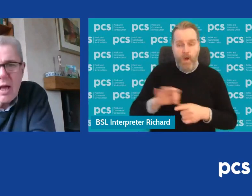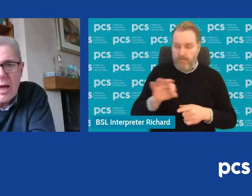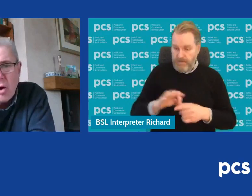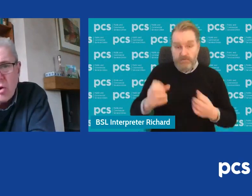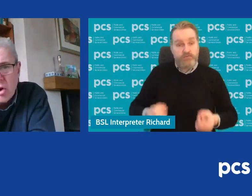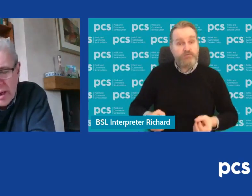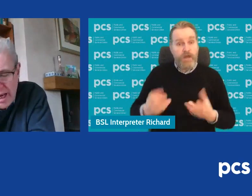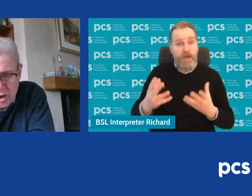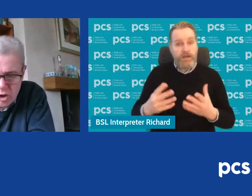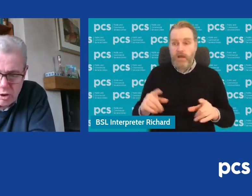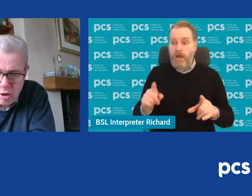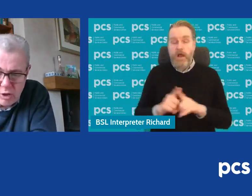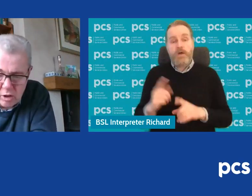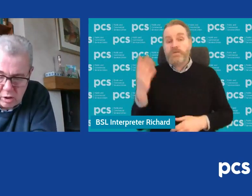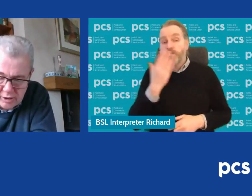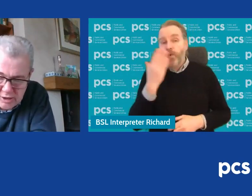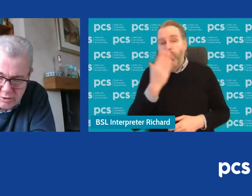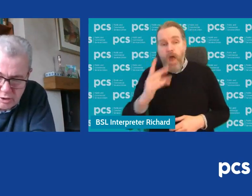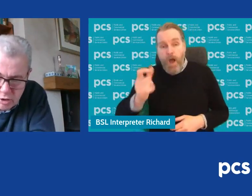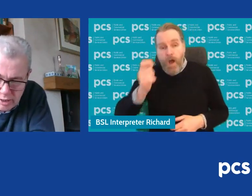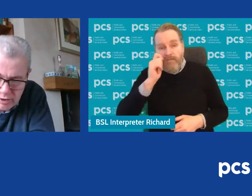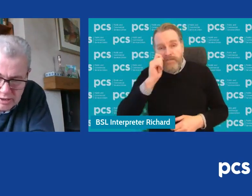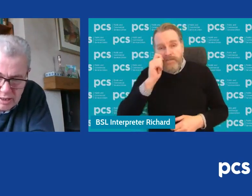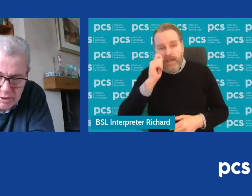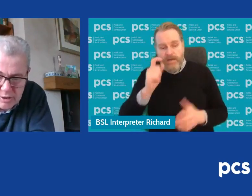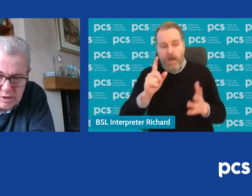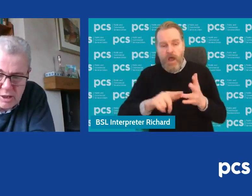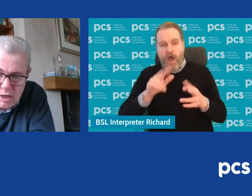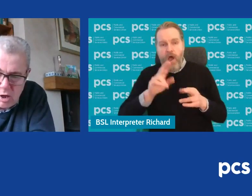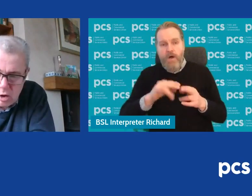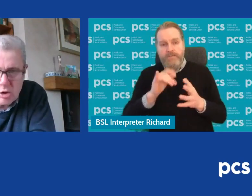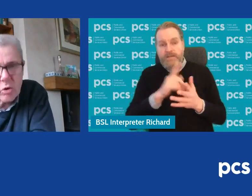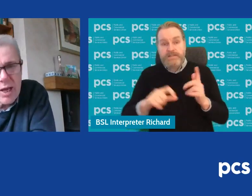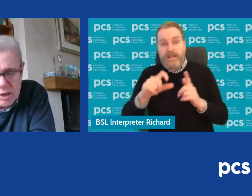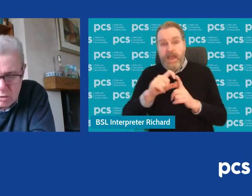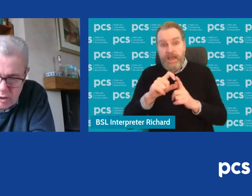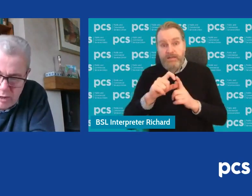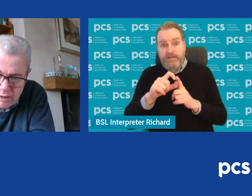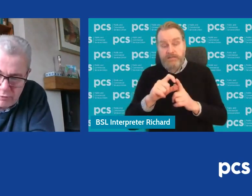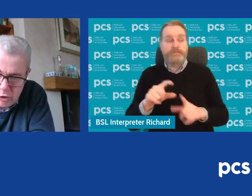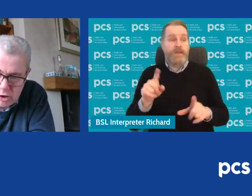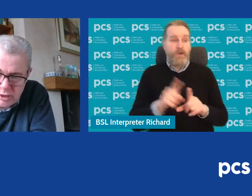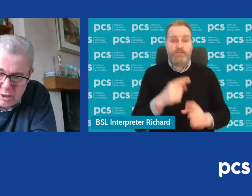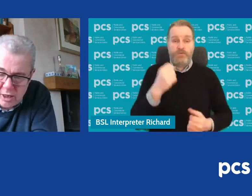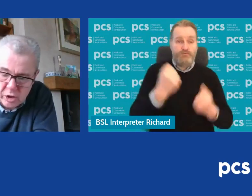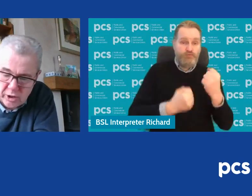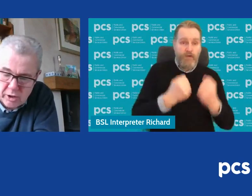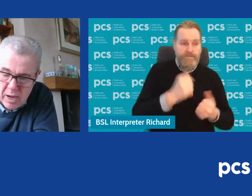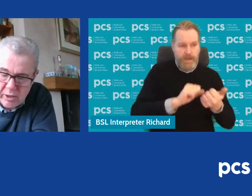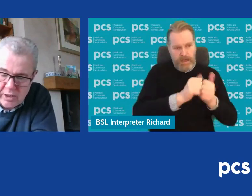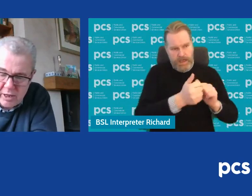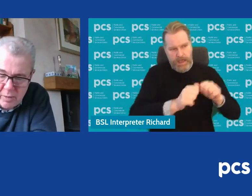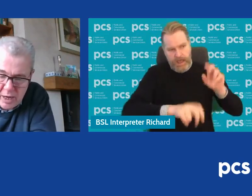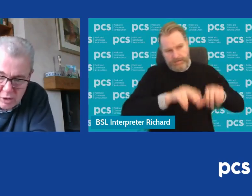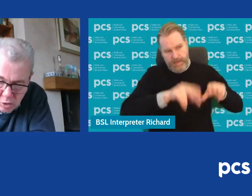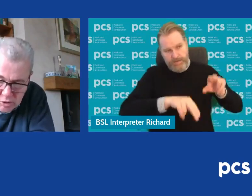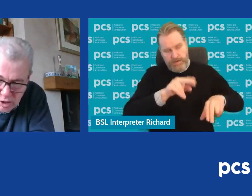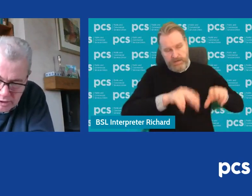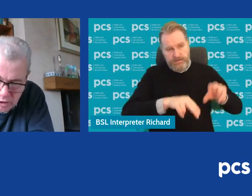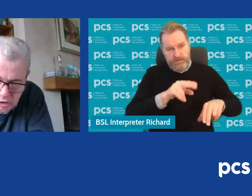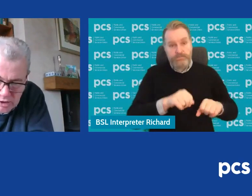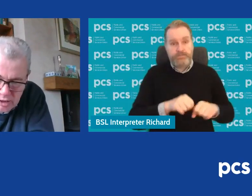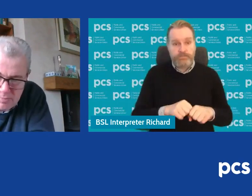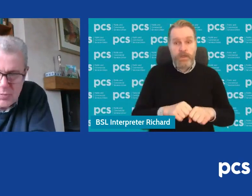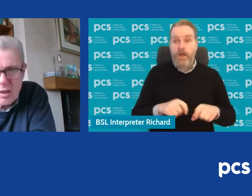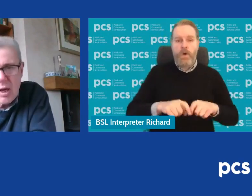Ofsted and ongoing action of our colleagues in the driving examiners. Also, last week, we had the first strike action in the Maritime and Coast